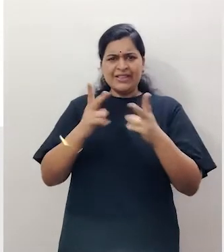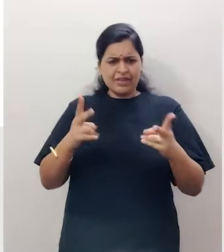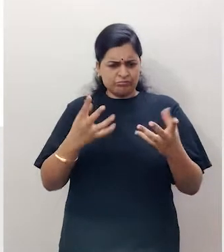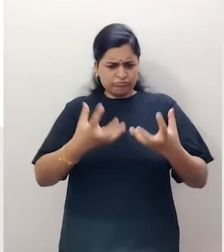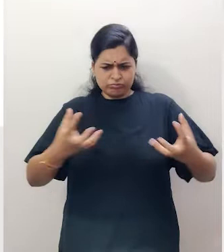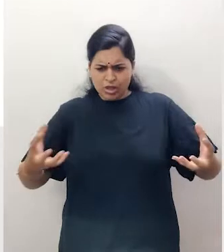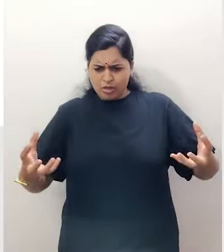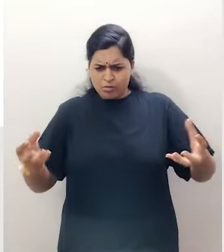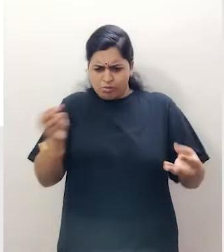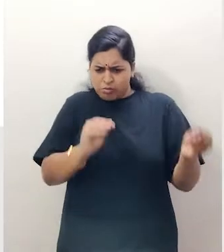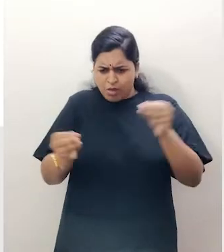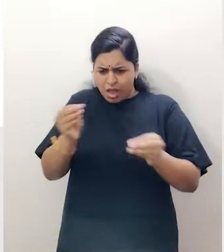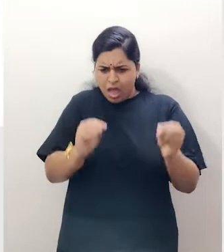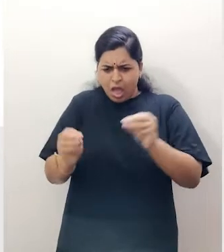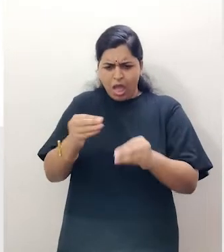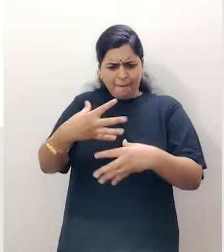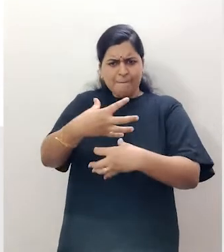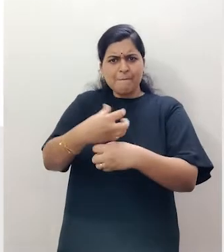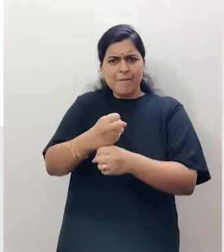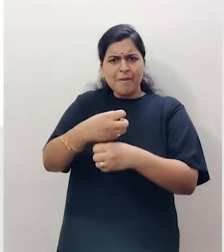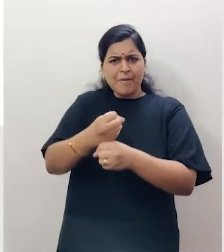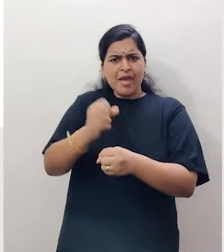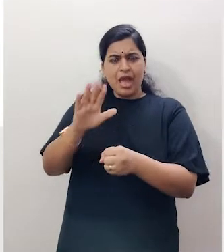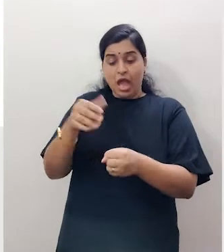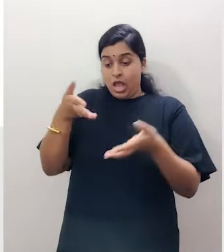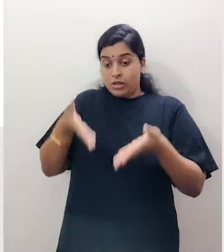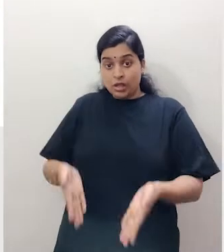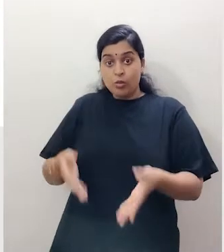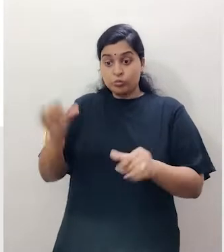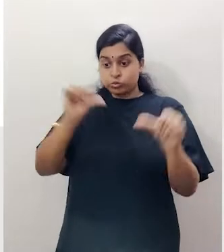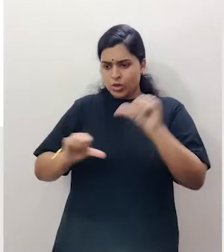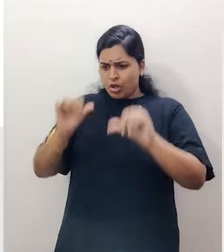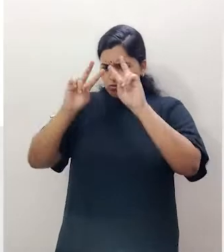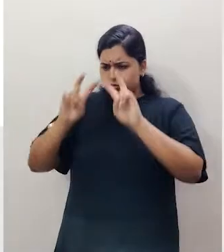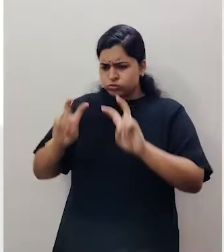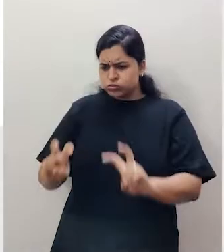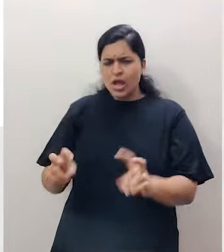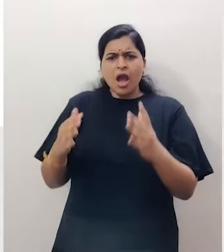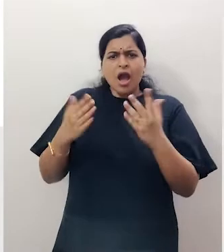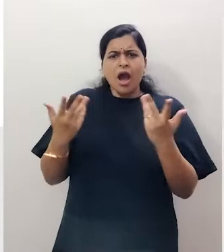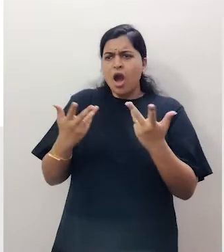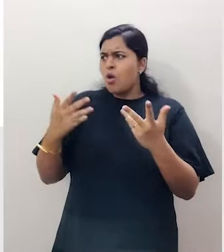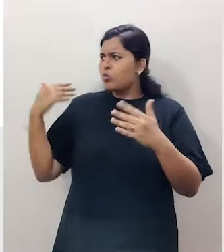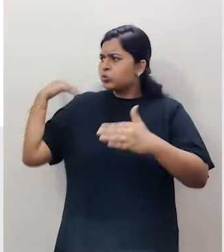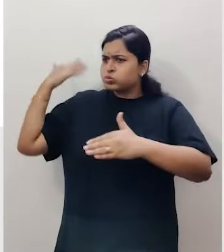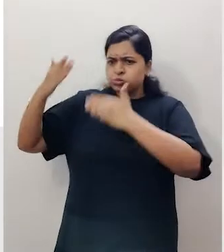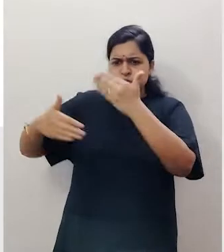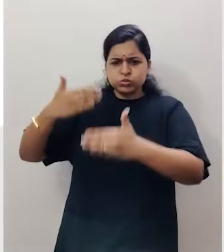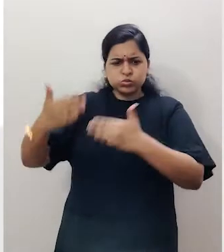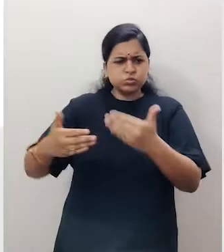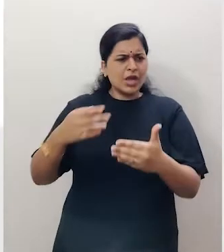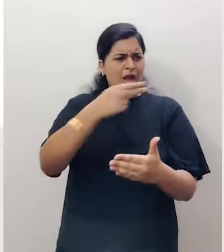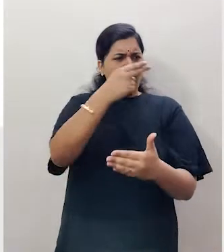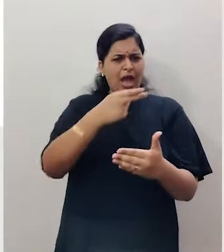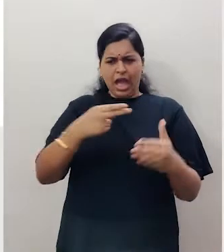fact, scientists today are trying to understand how the arts may have offered evolutionary advantages to early humans and assisted in